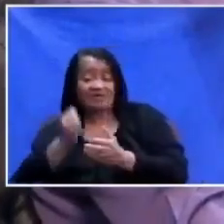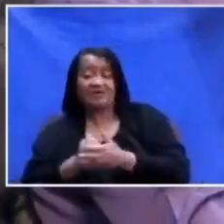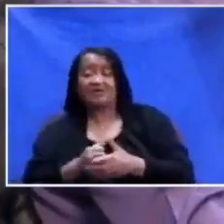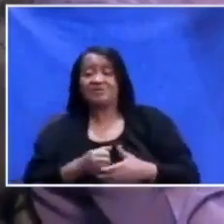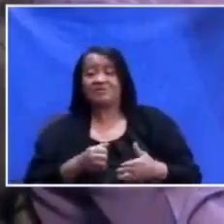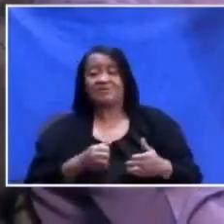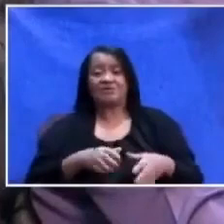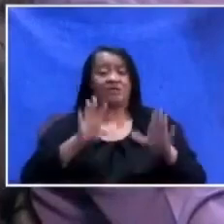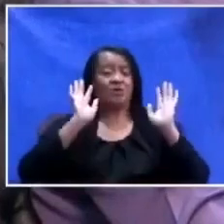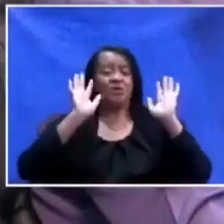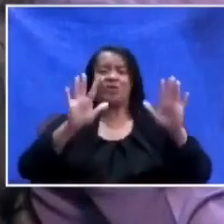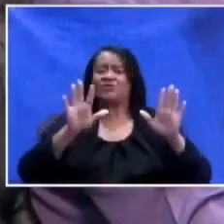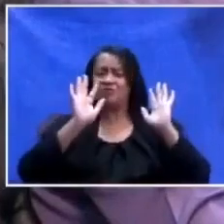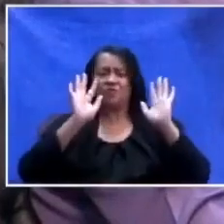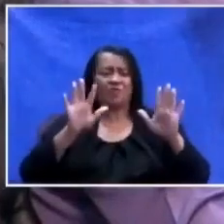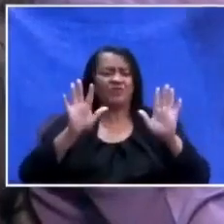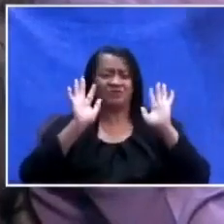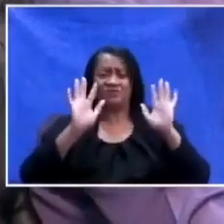it's been a wonderful